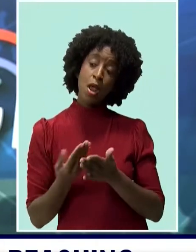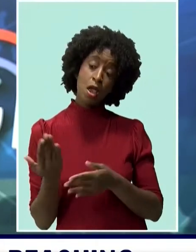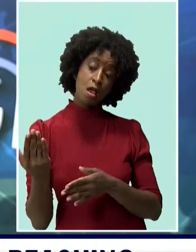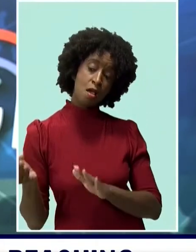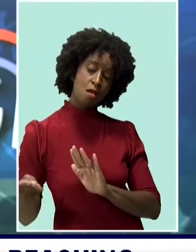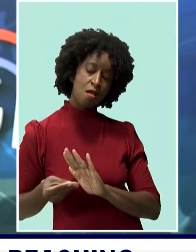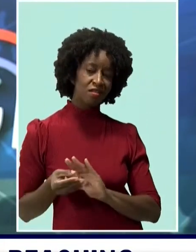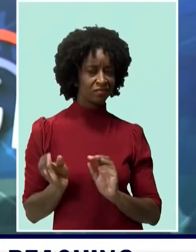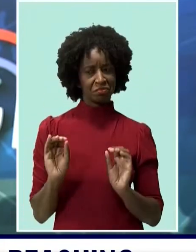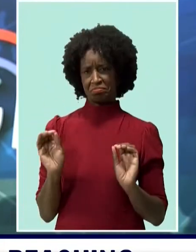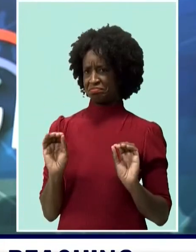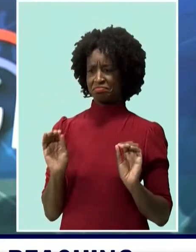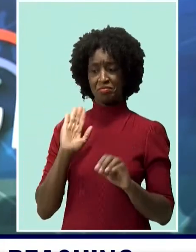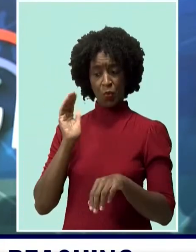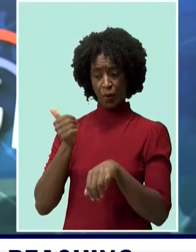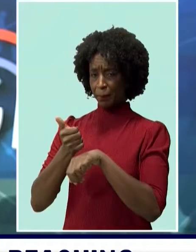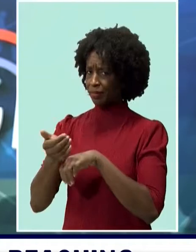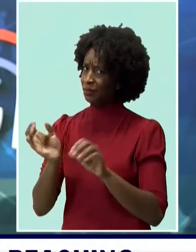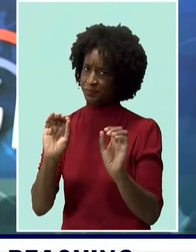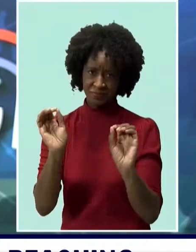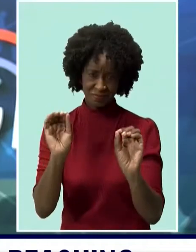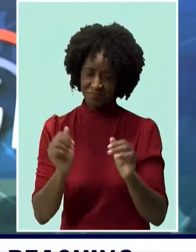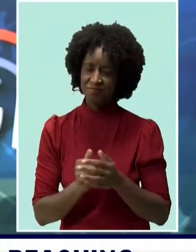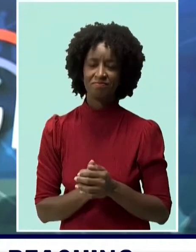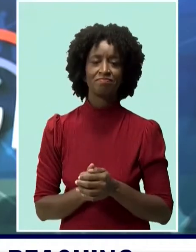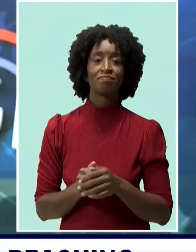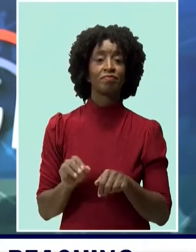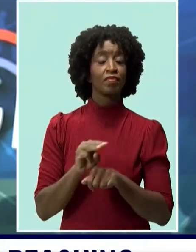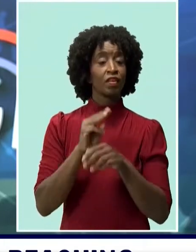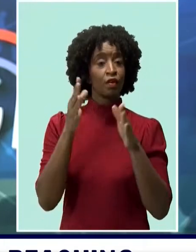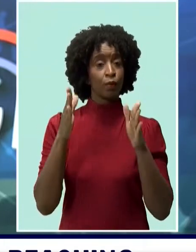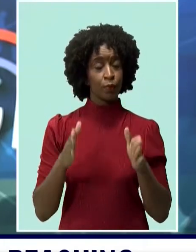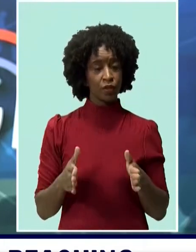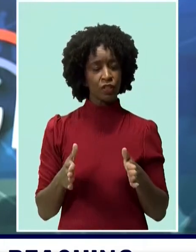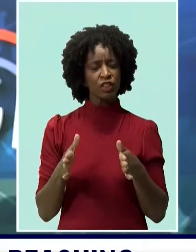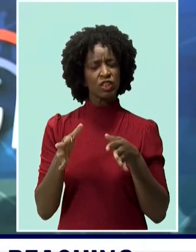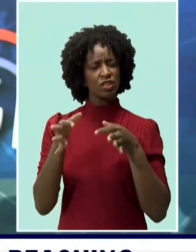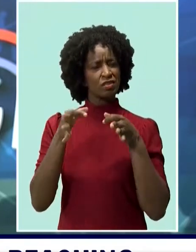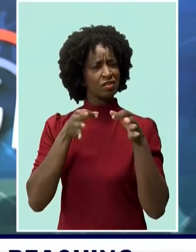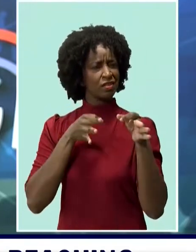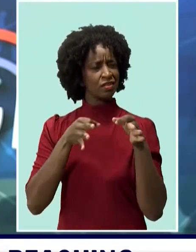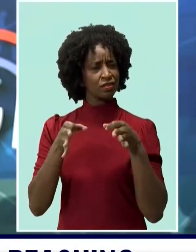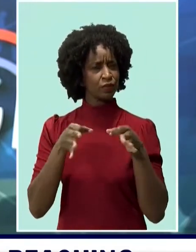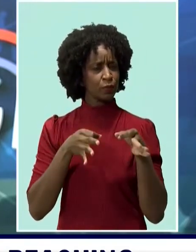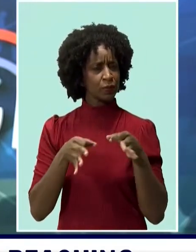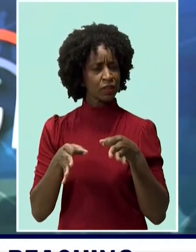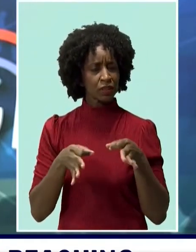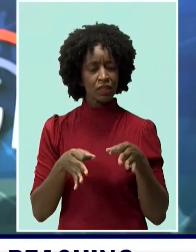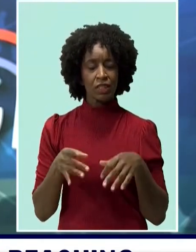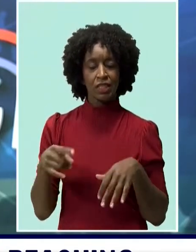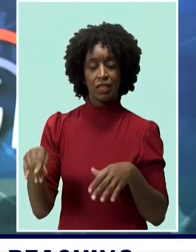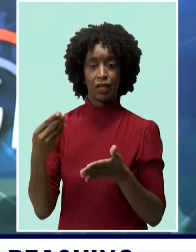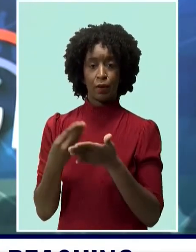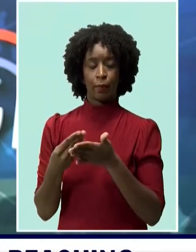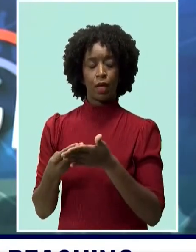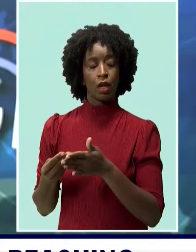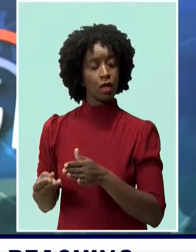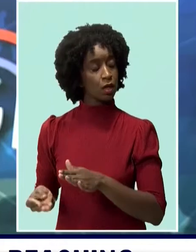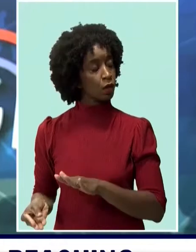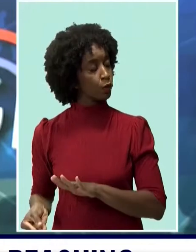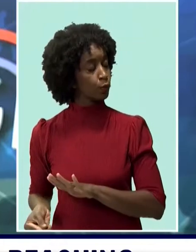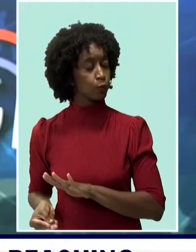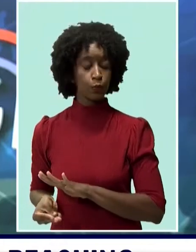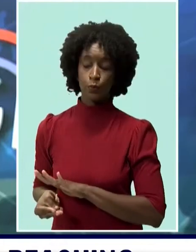Affairs, Information and Public Affairs, Wilfred Abrams, as he sought to clarify the issue of bribe taking within the context of